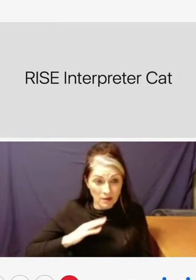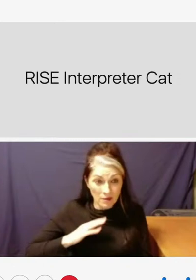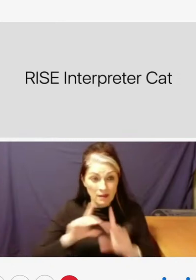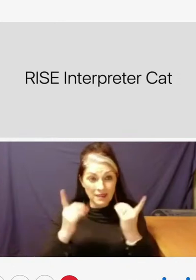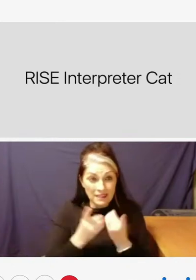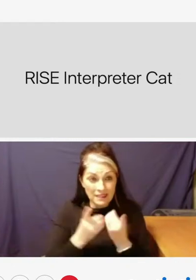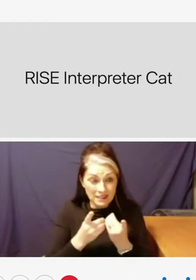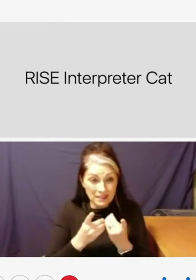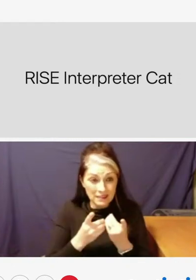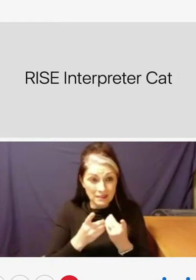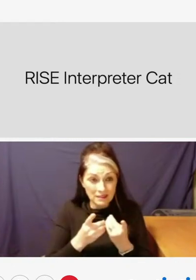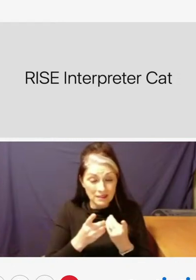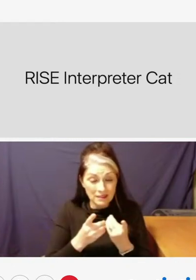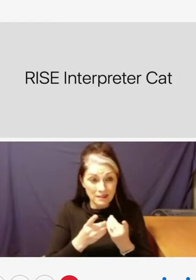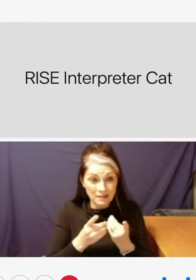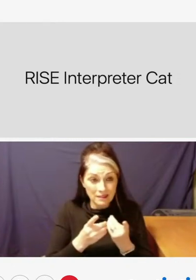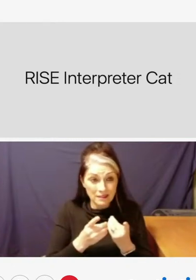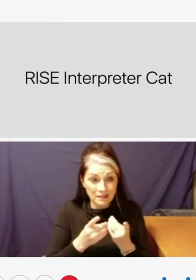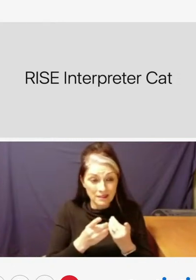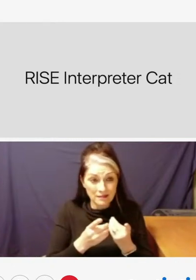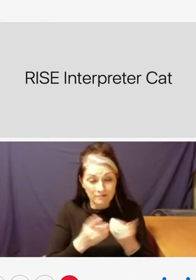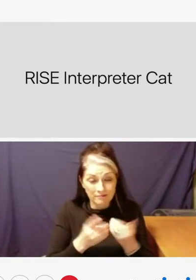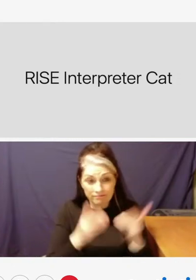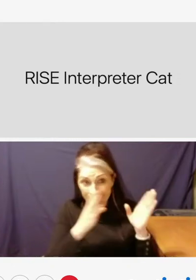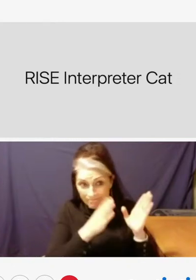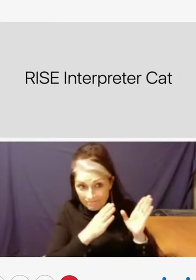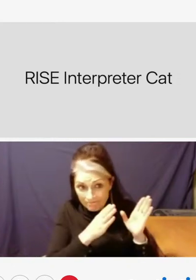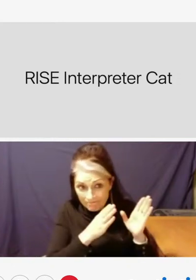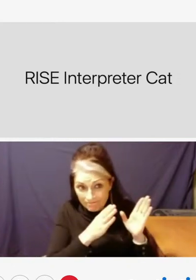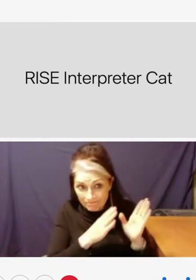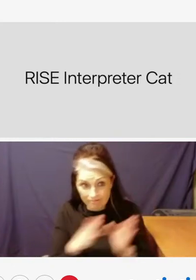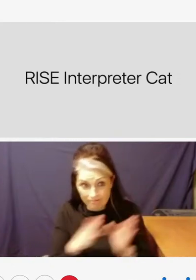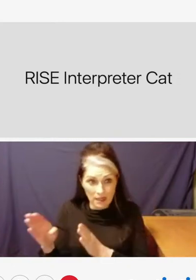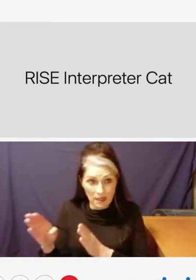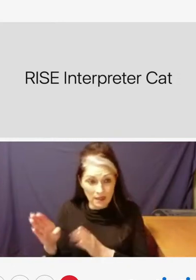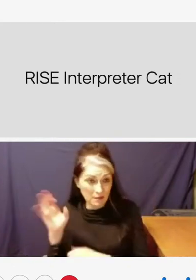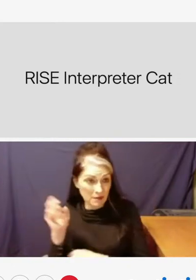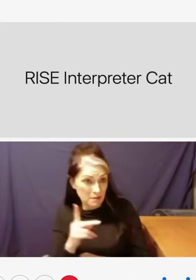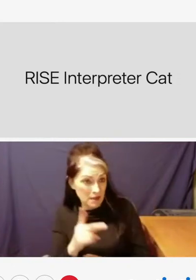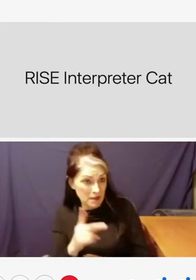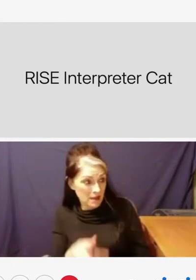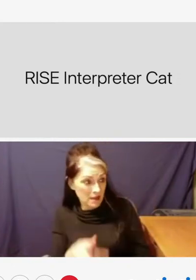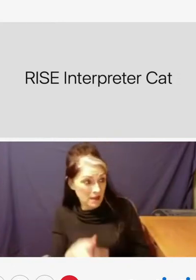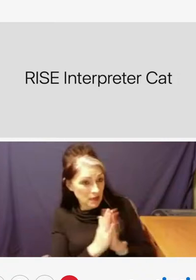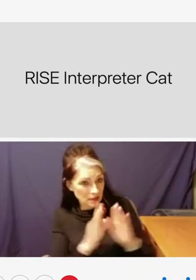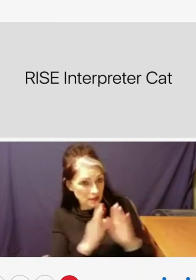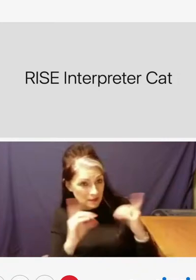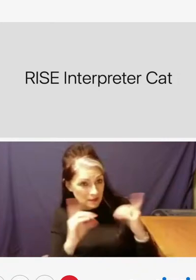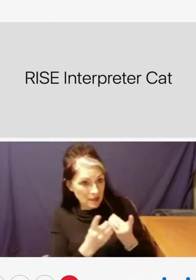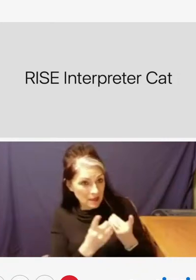coming back to you to ask you that you follow through and give the district a bargaining team directions um it